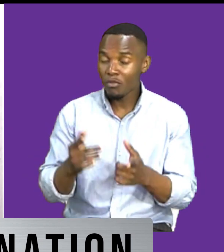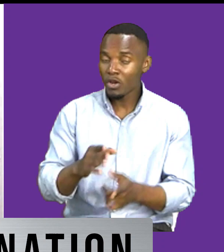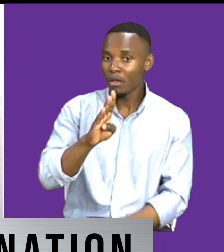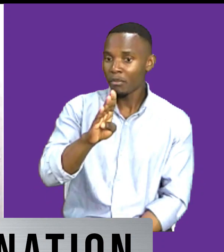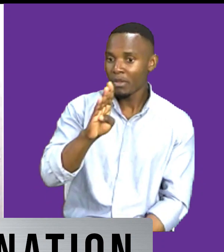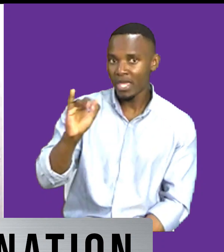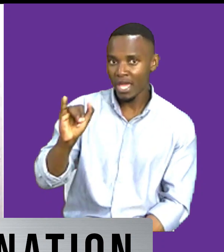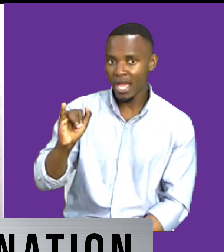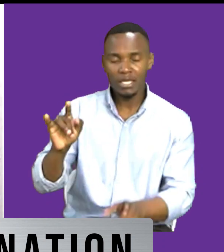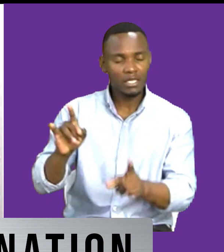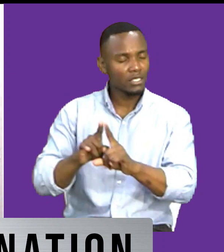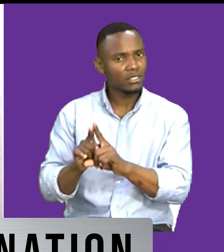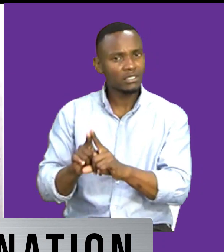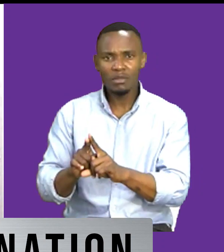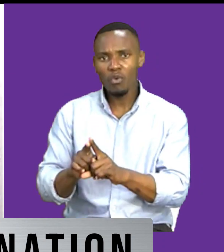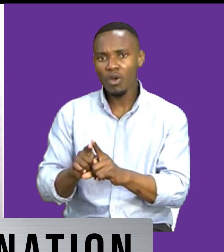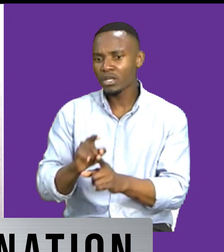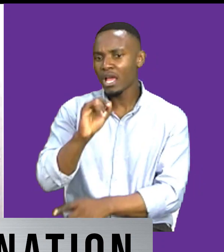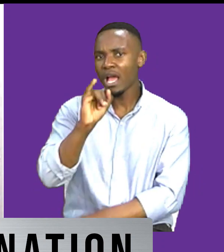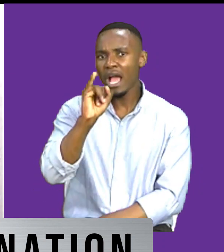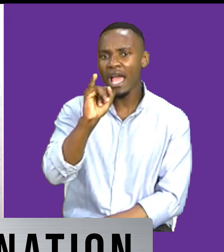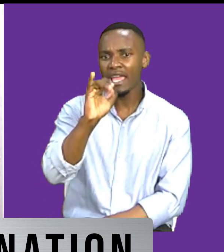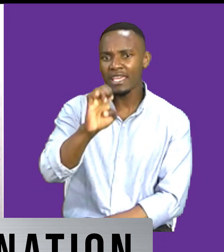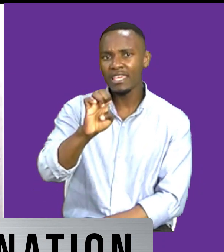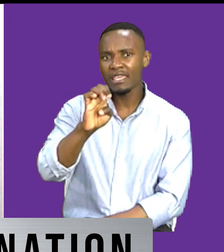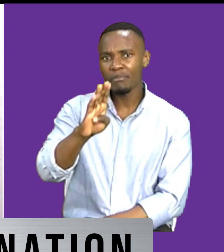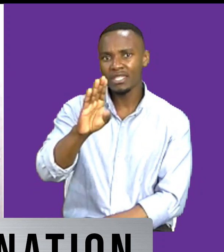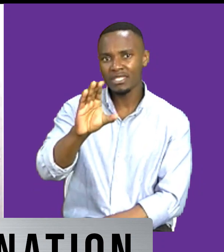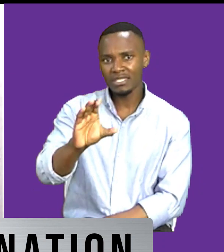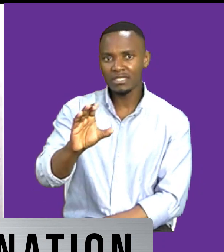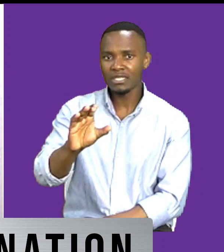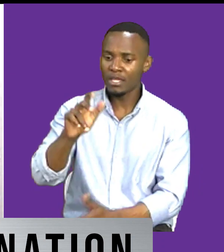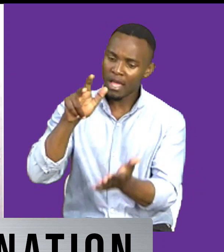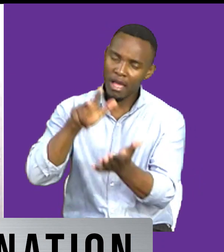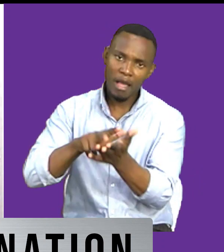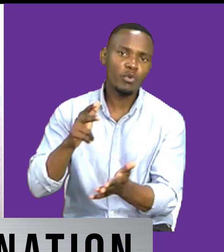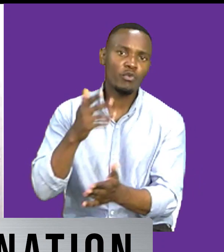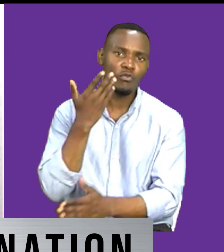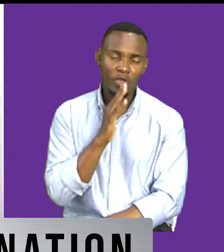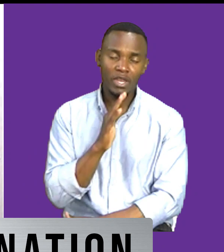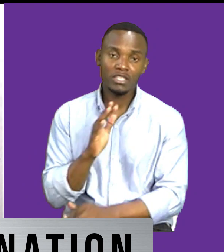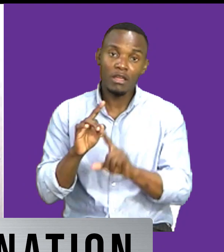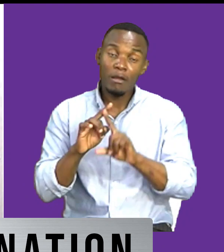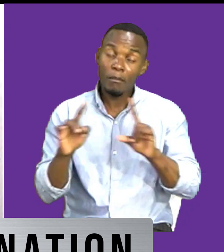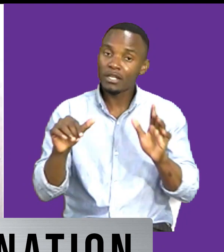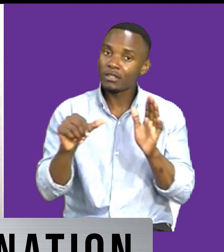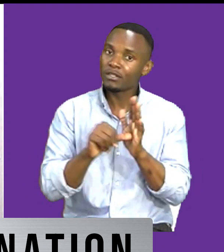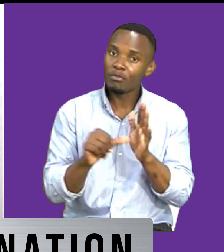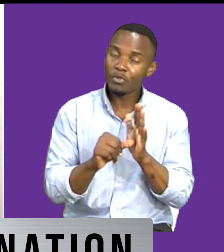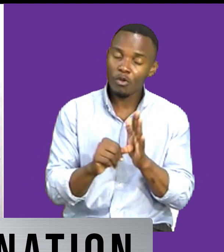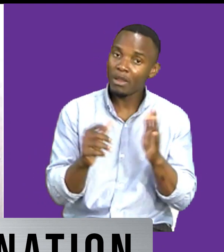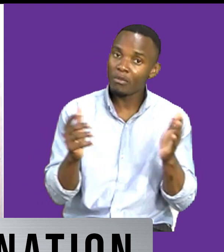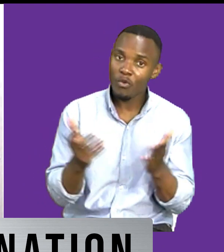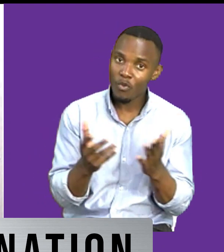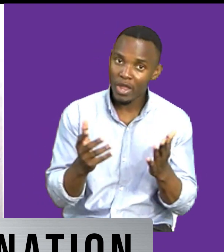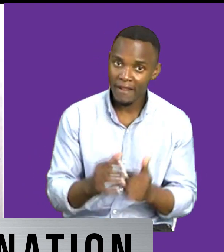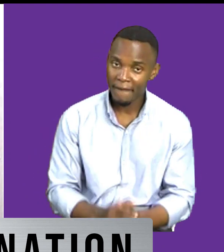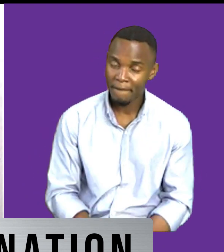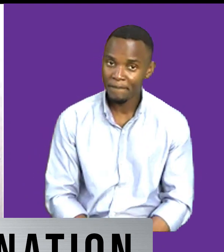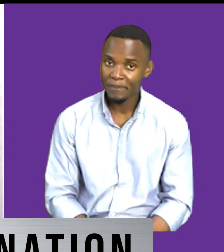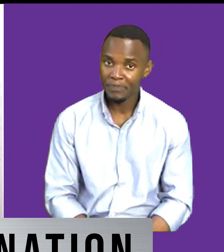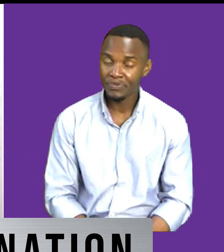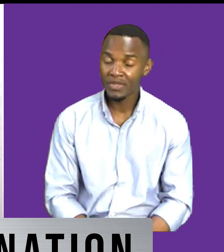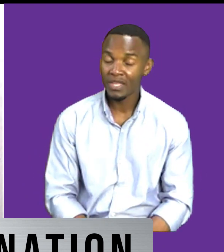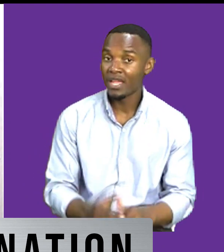BBI also went through IBC. So IBC is really not the problem. The problem goes to the level of, like now the question